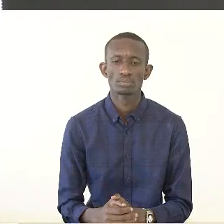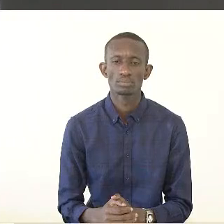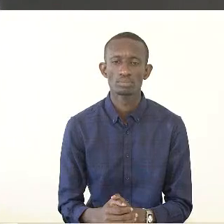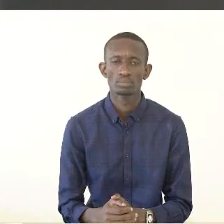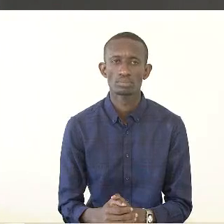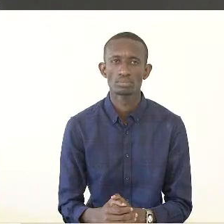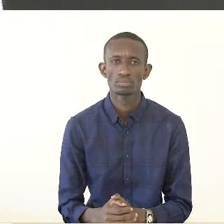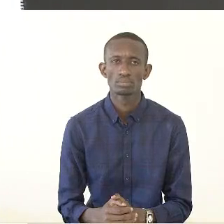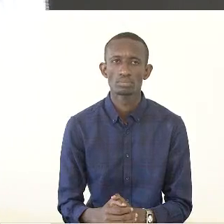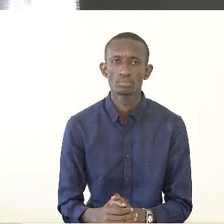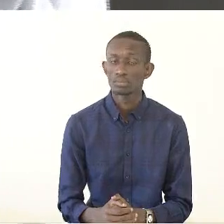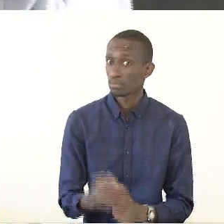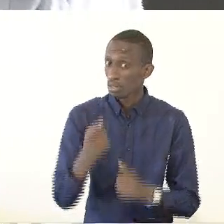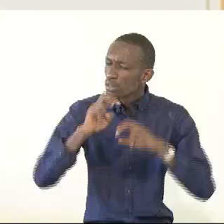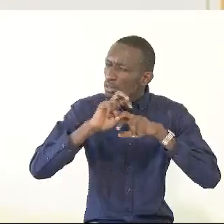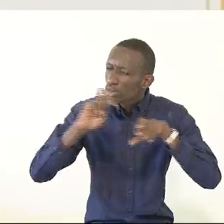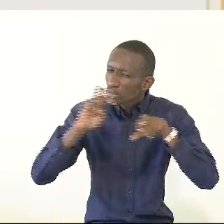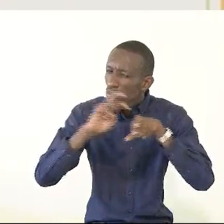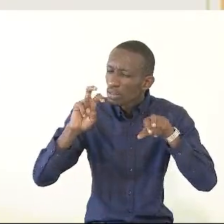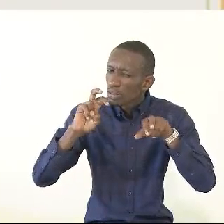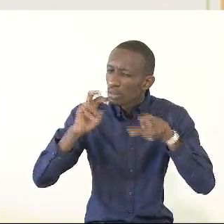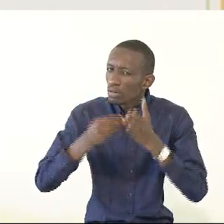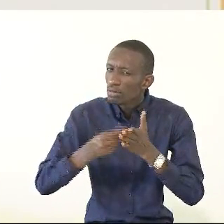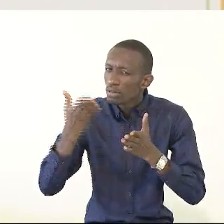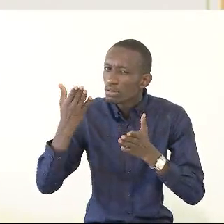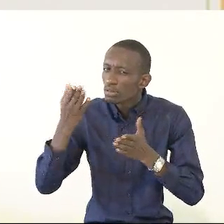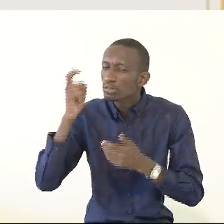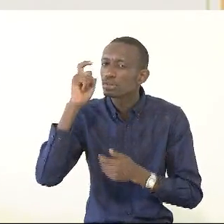to find the value of x